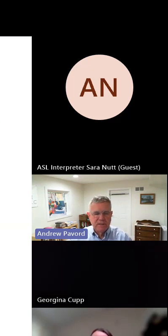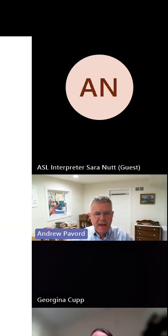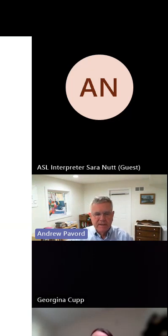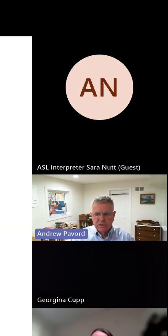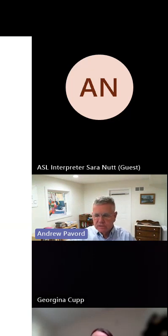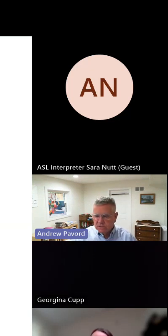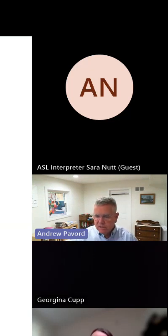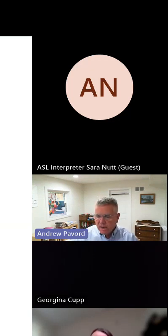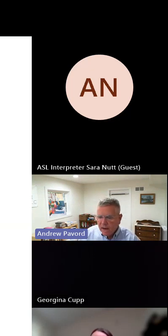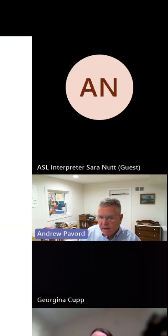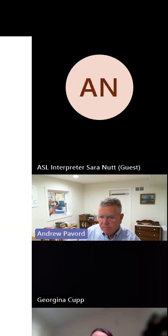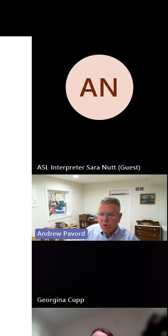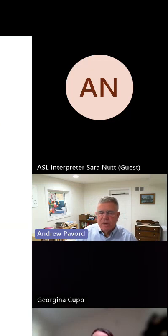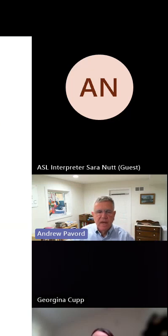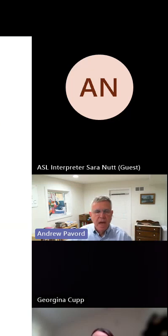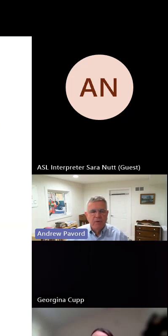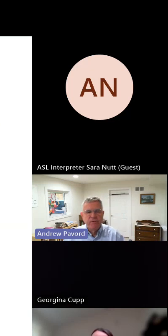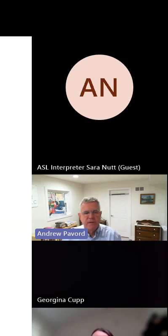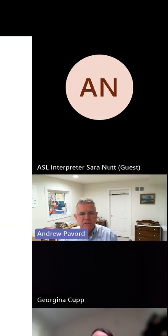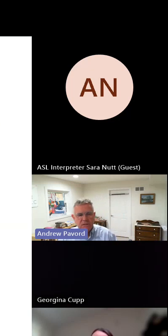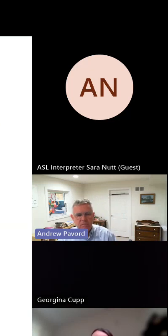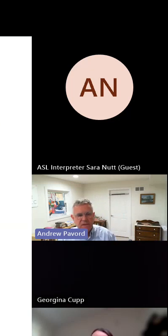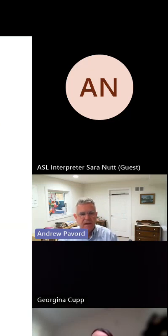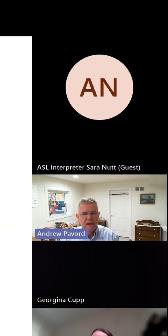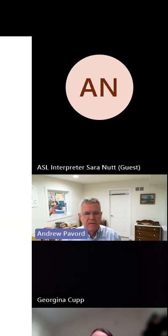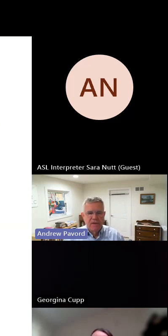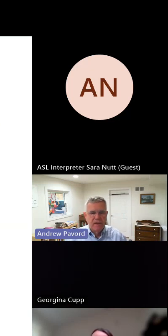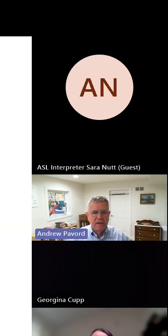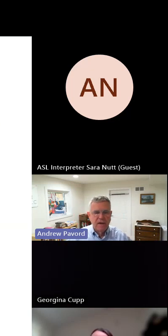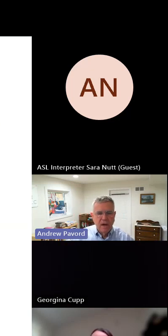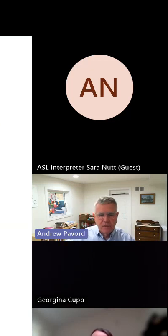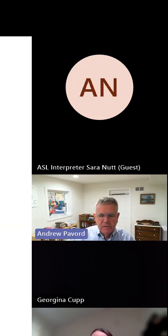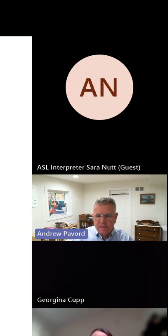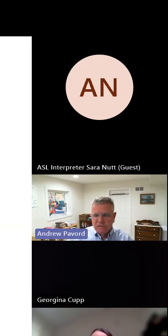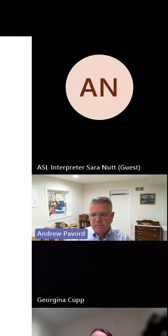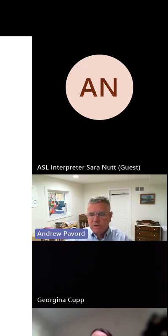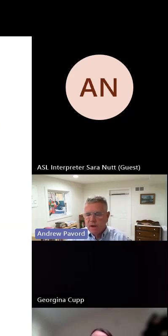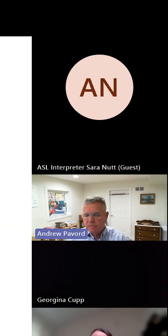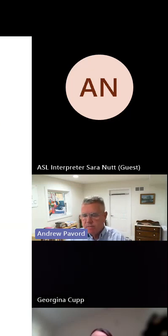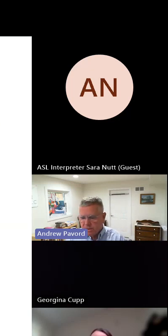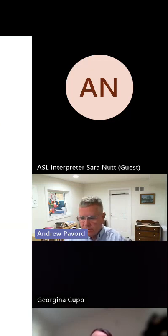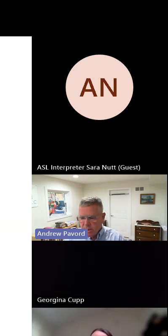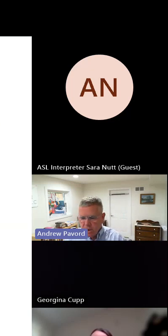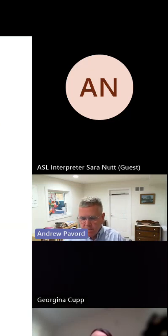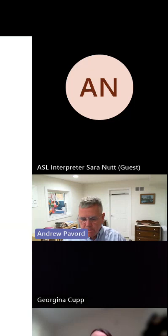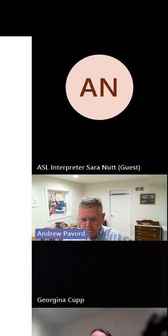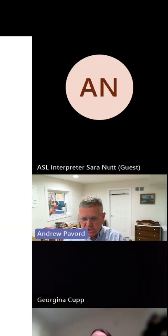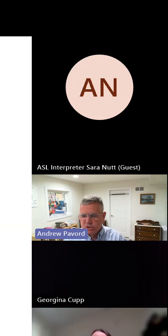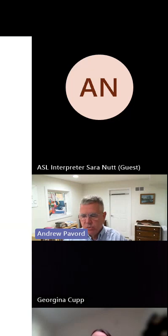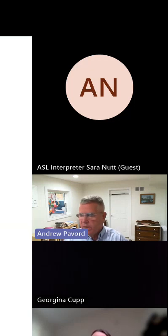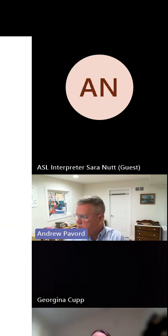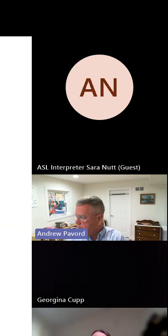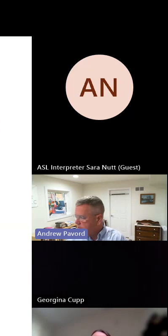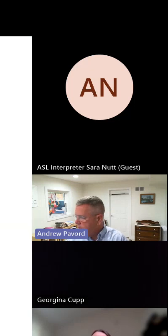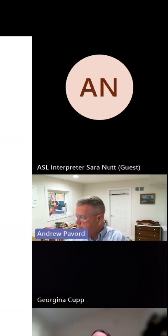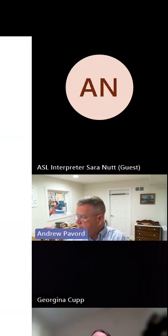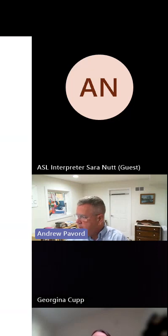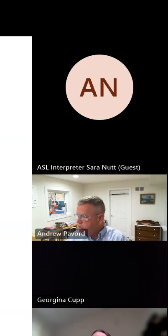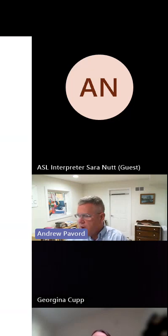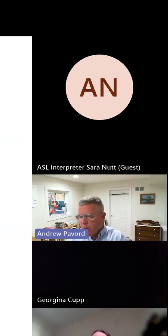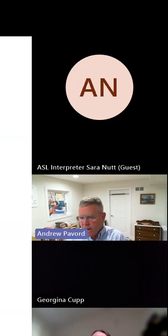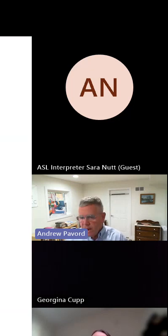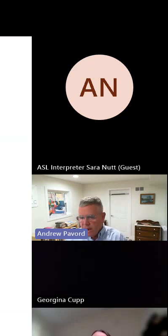intergovernmental transactions. Working capital funds can be that kind of thing, and other types of intergovernmental